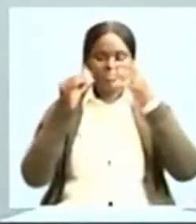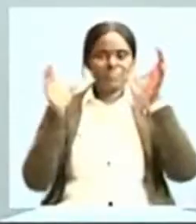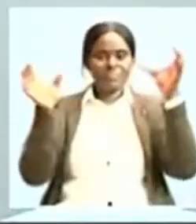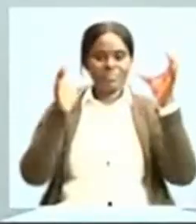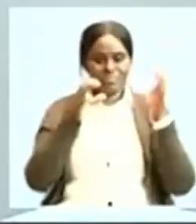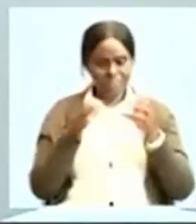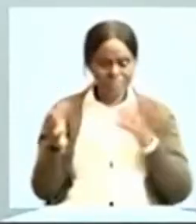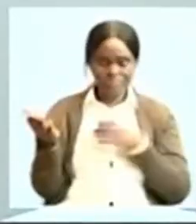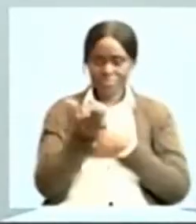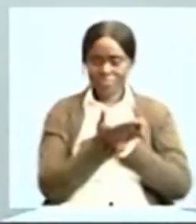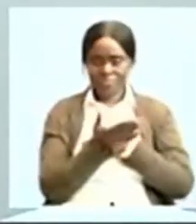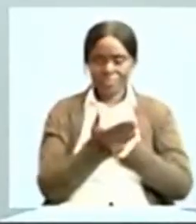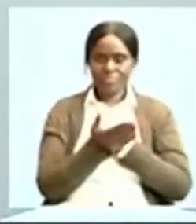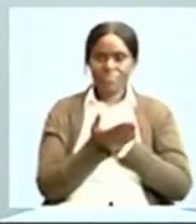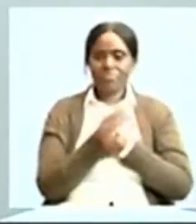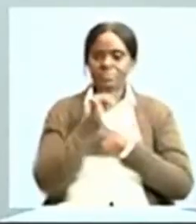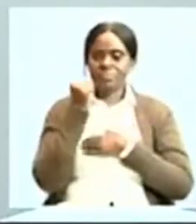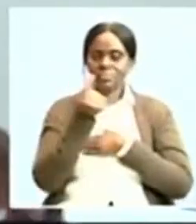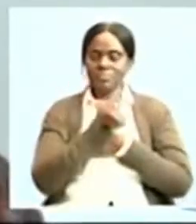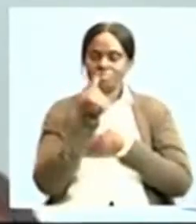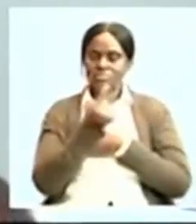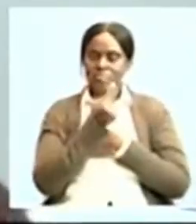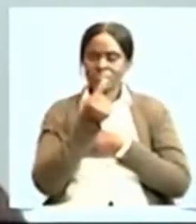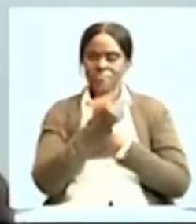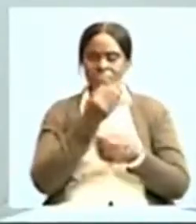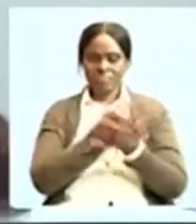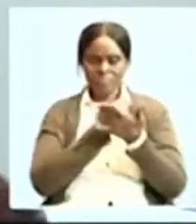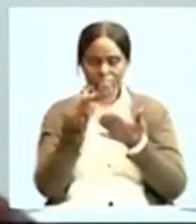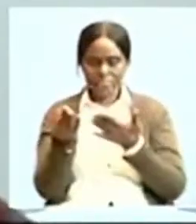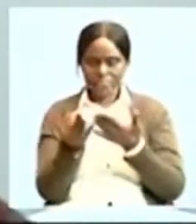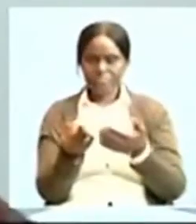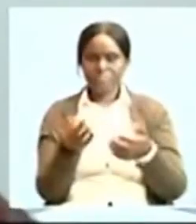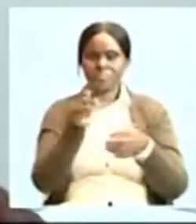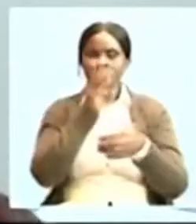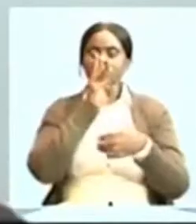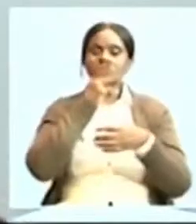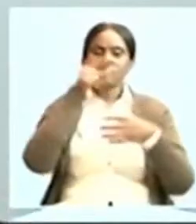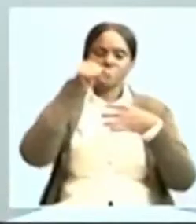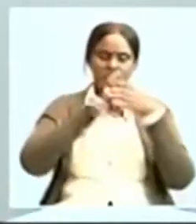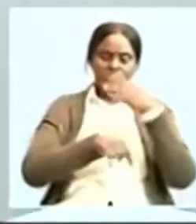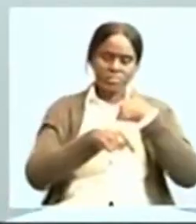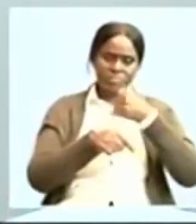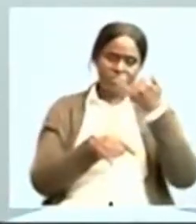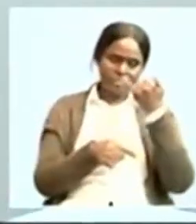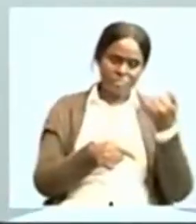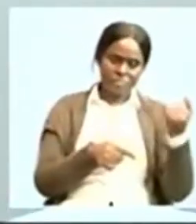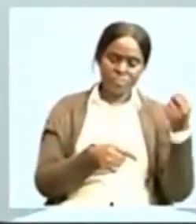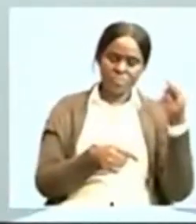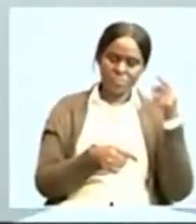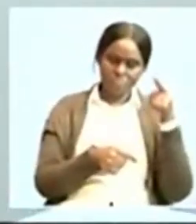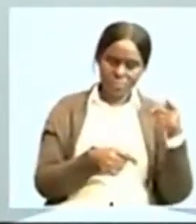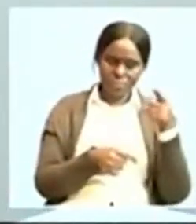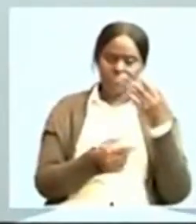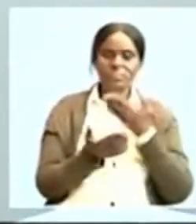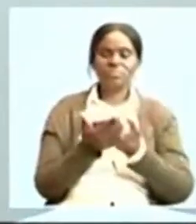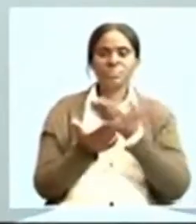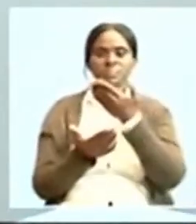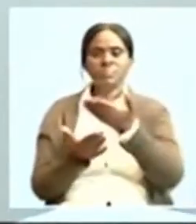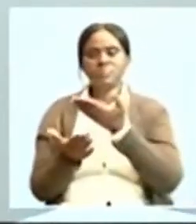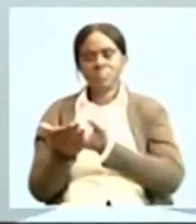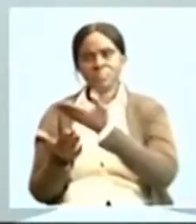councils, apart from failed drilling, there is an issue of